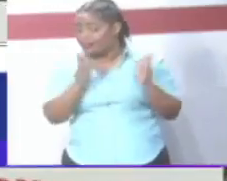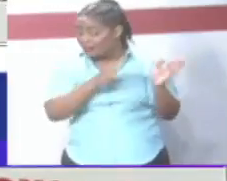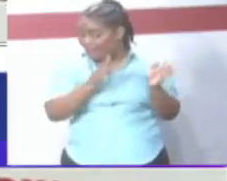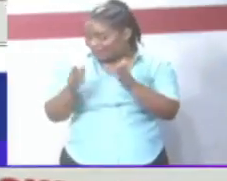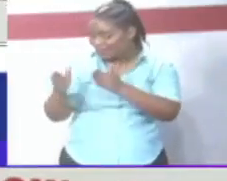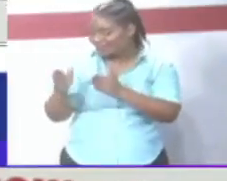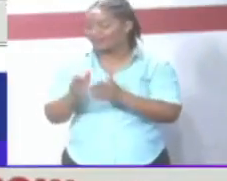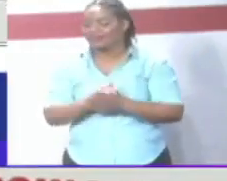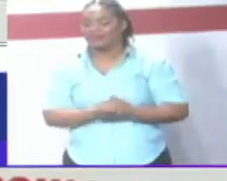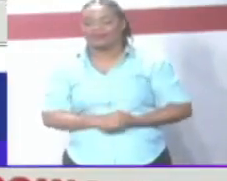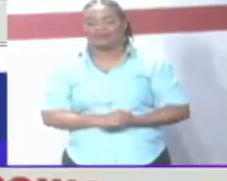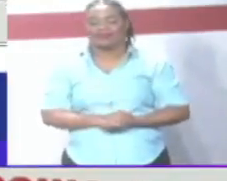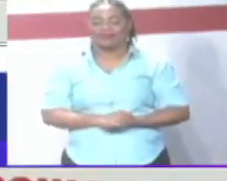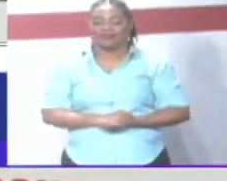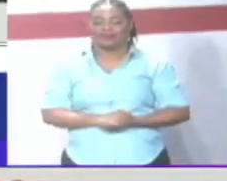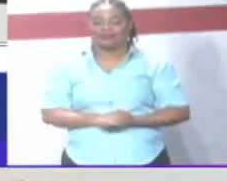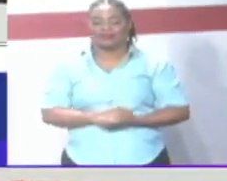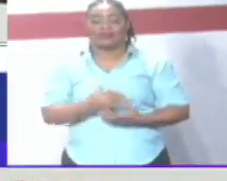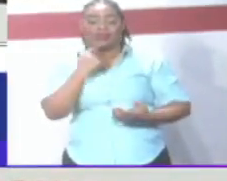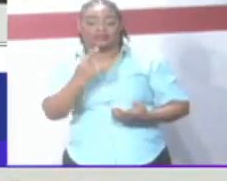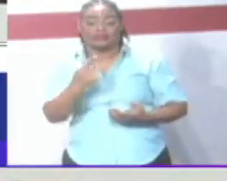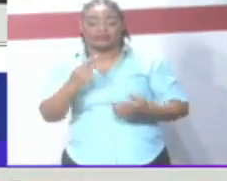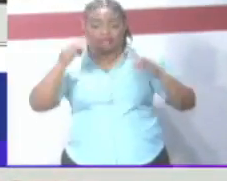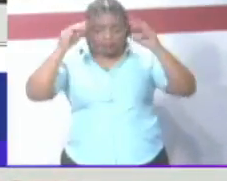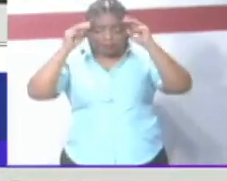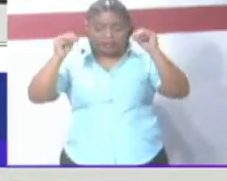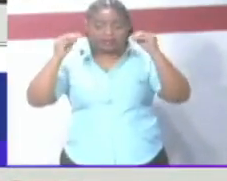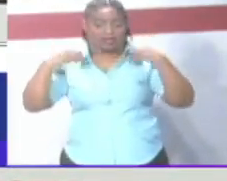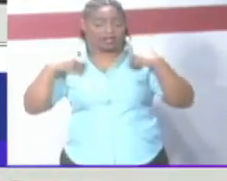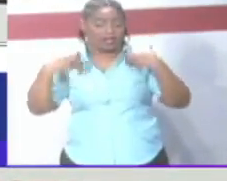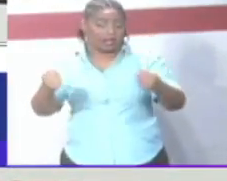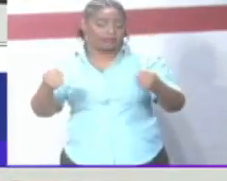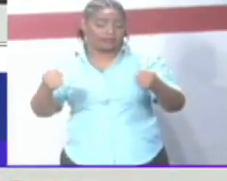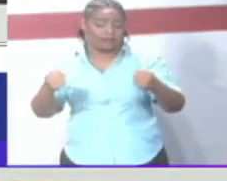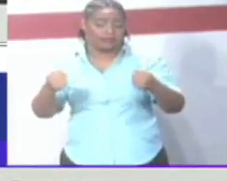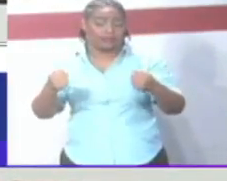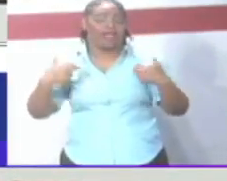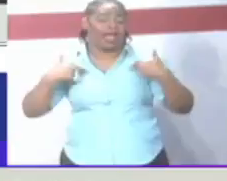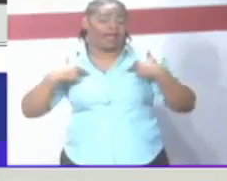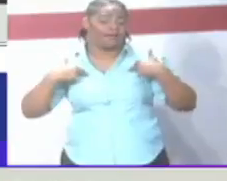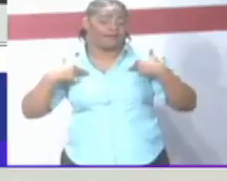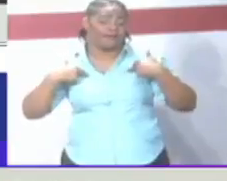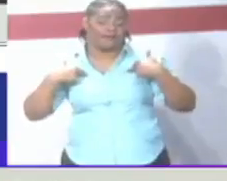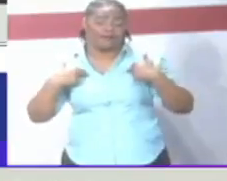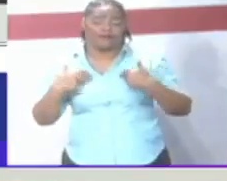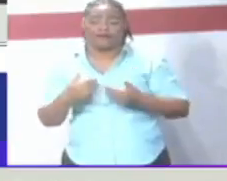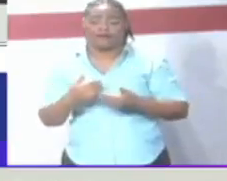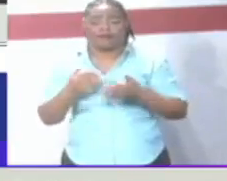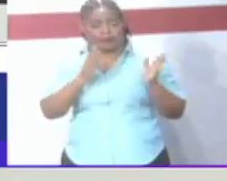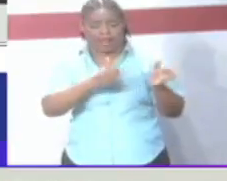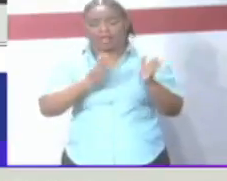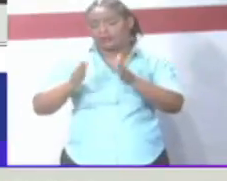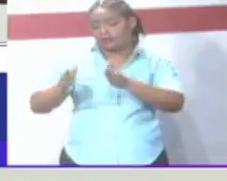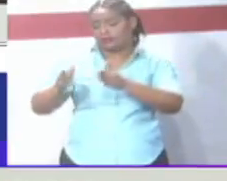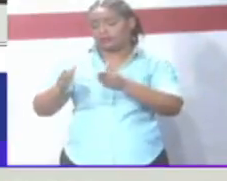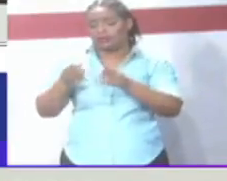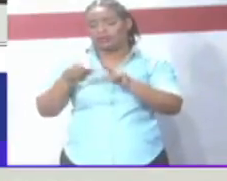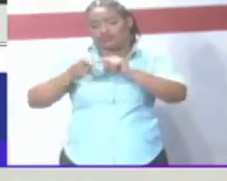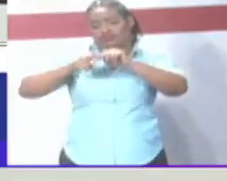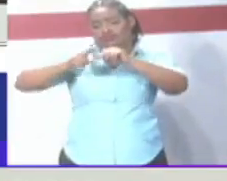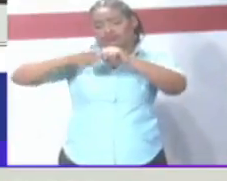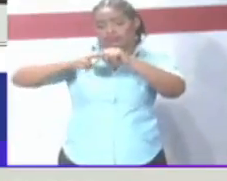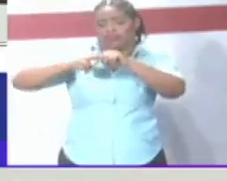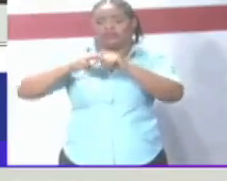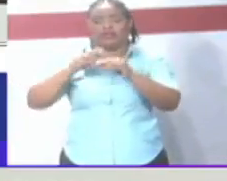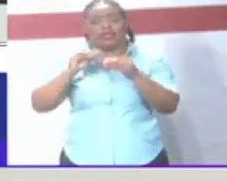Health has been engaged in activities to increase the number of hospital beds, especially within the intensive care unit